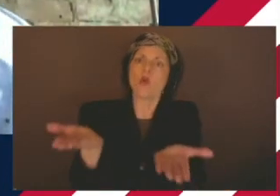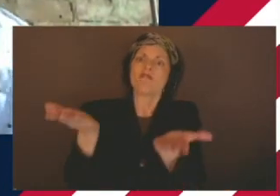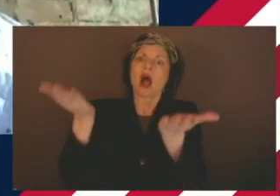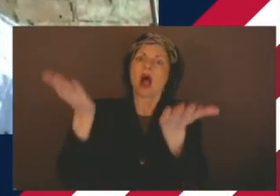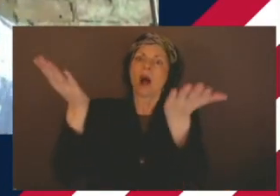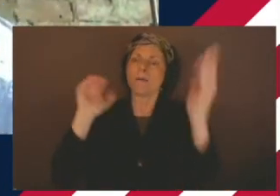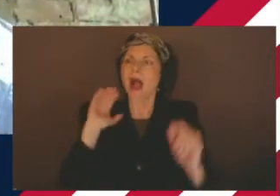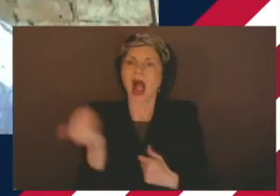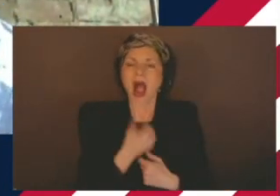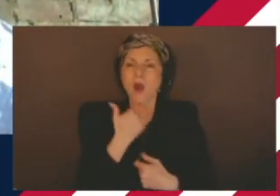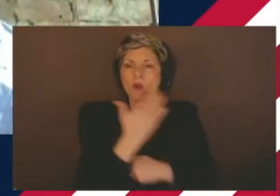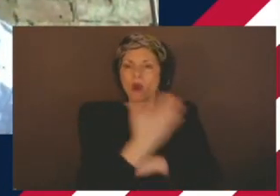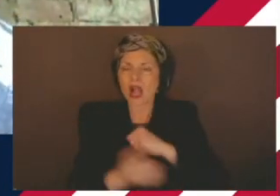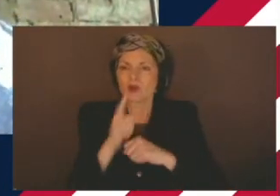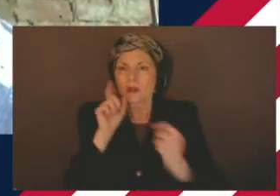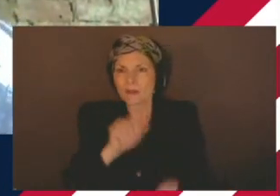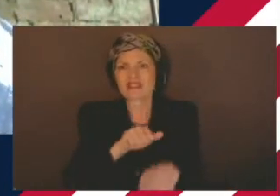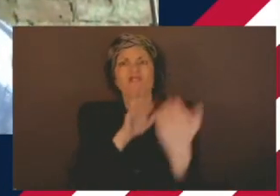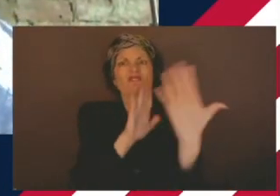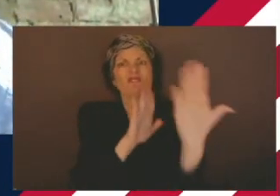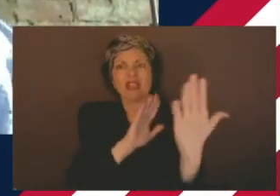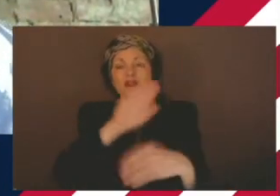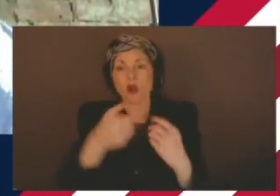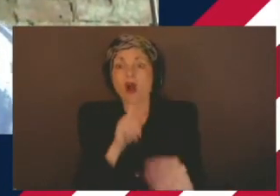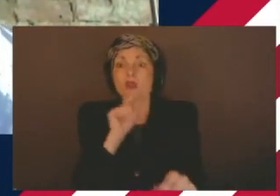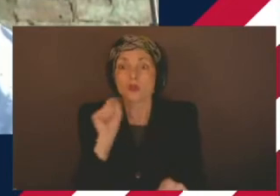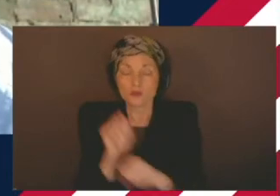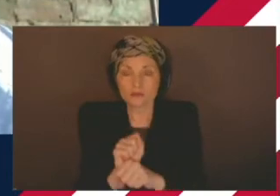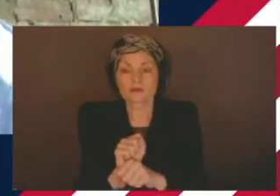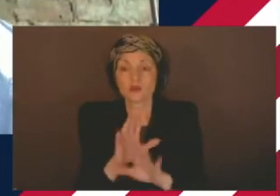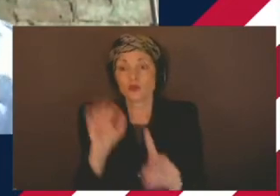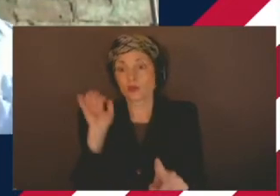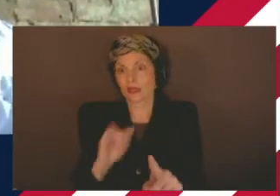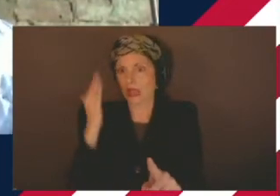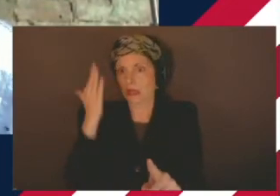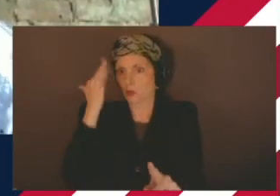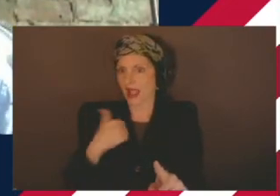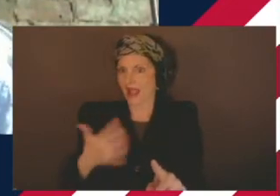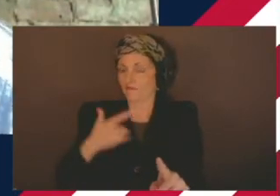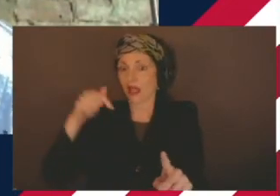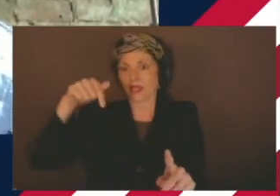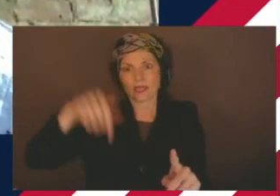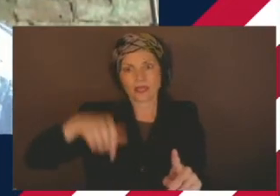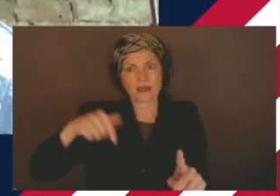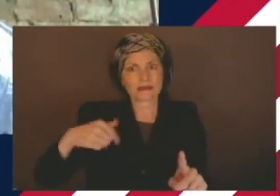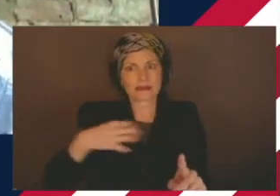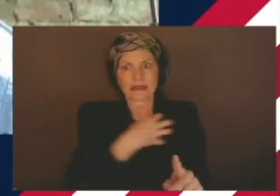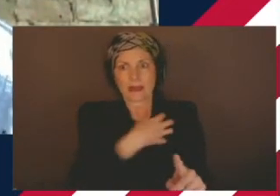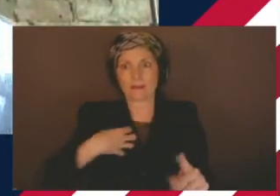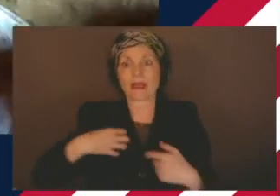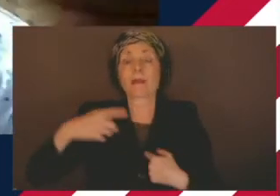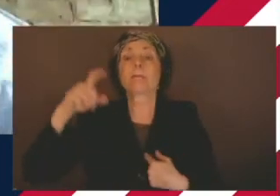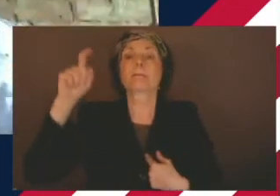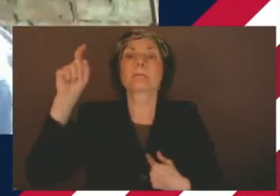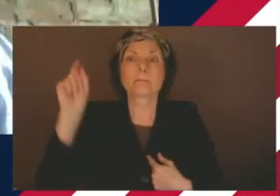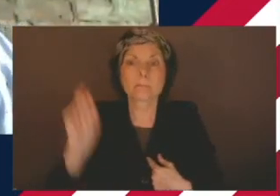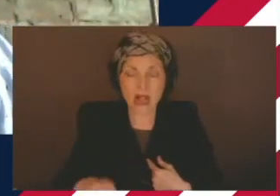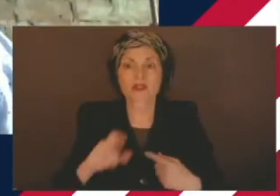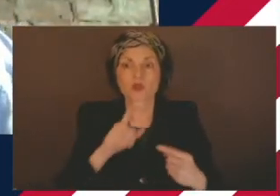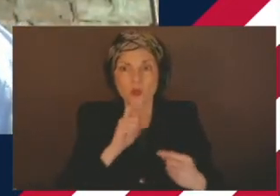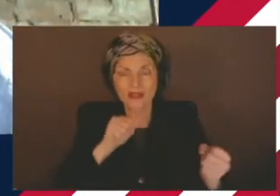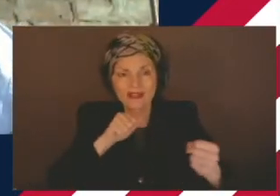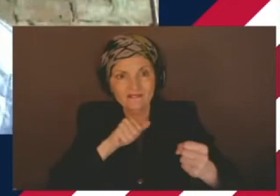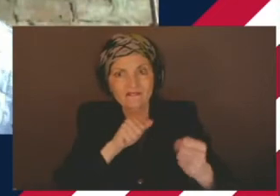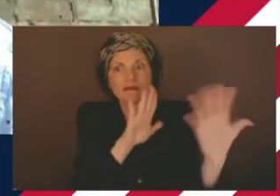that's why I think the committee really has to address this in the platform. It's not just a matter of doing right by Black people, though that should be